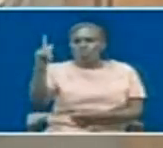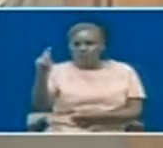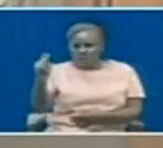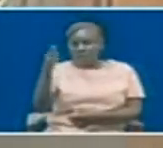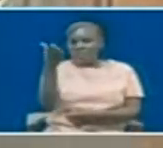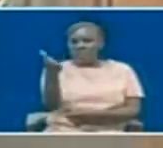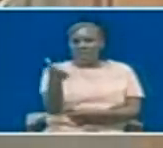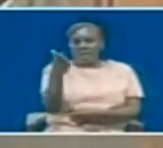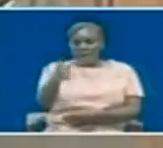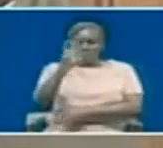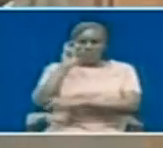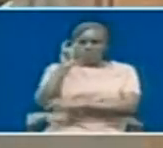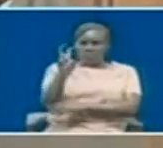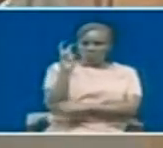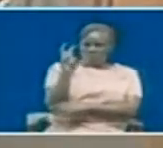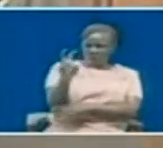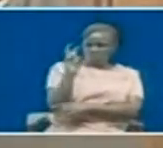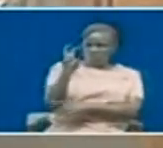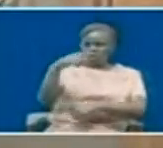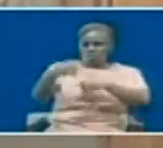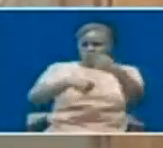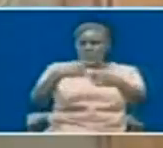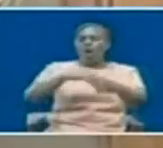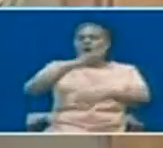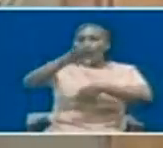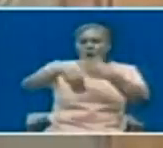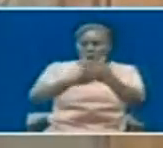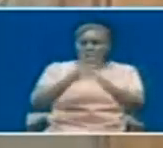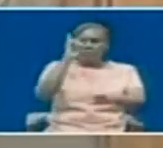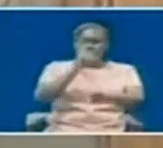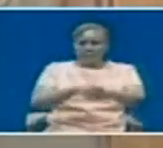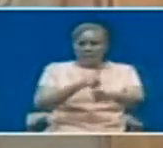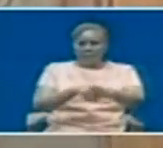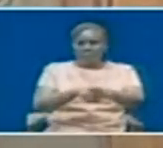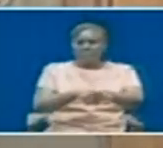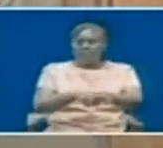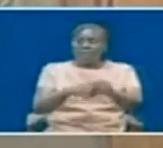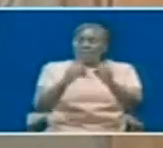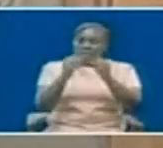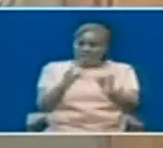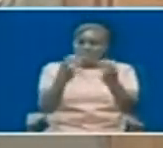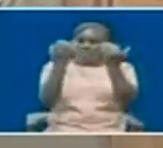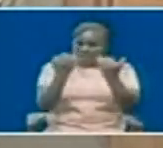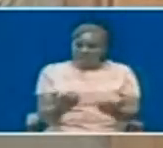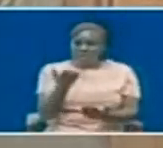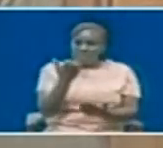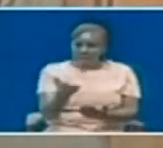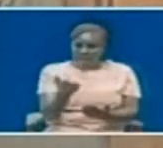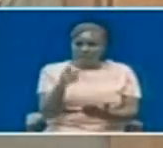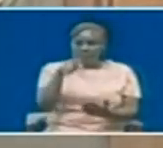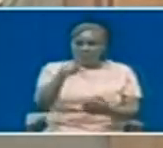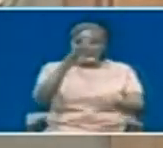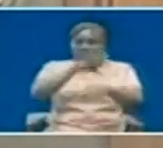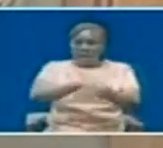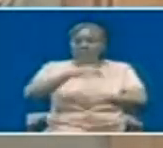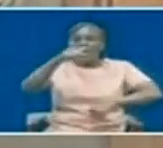will be on standby at all times, and should there be need for them to be able to take the